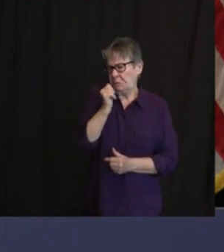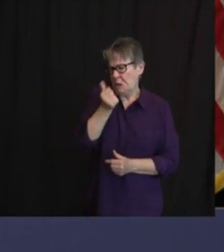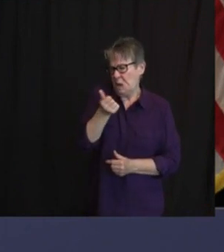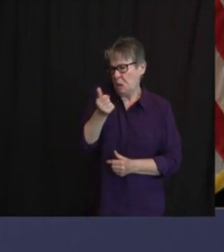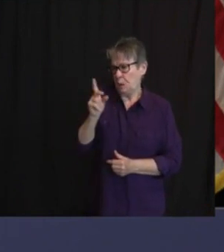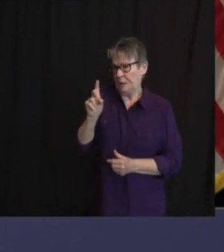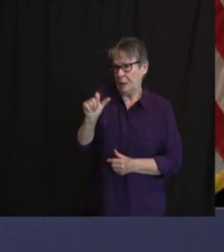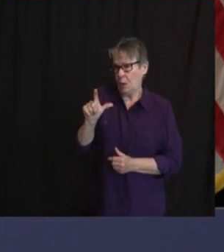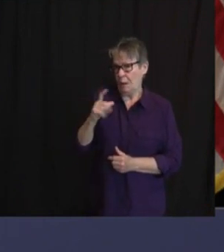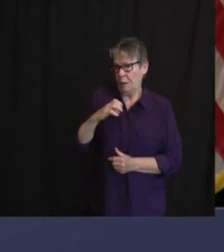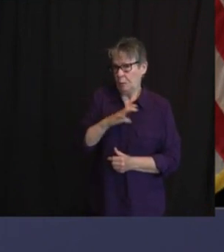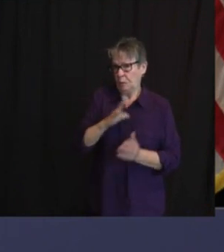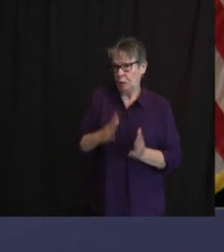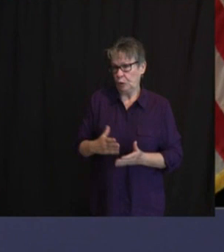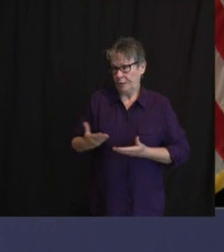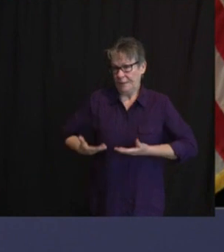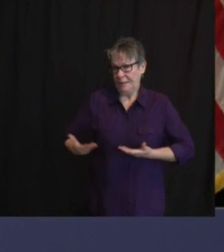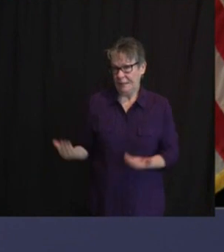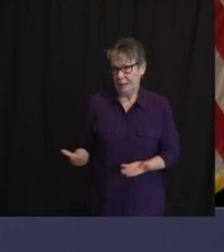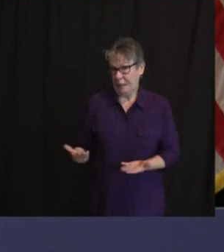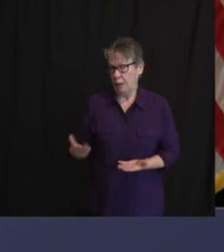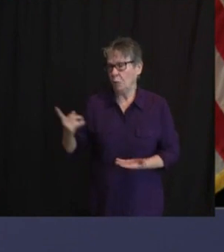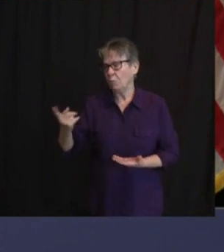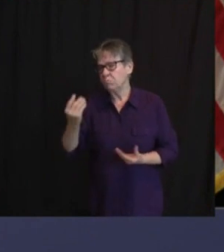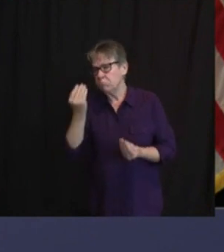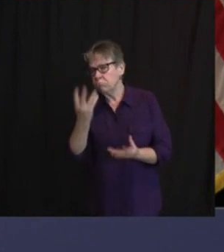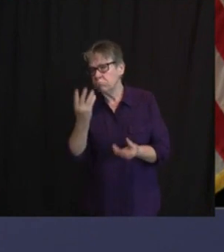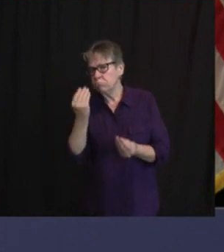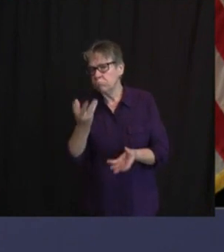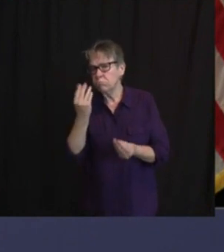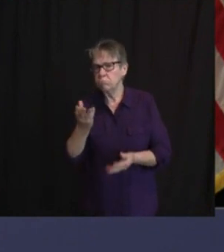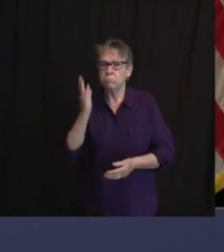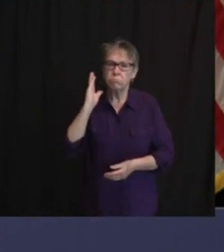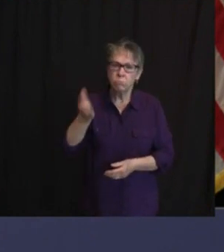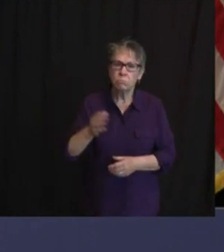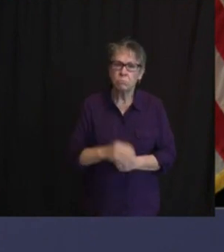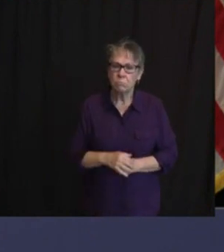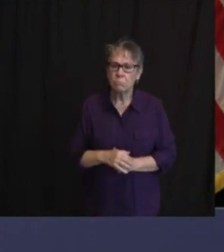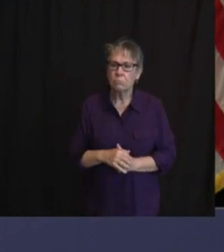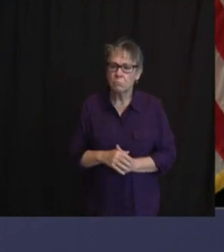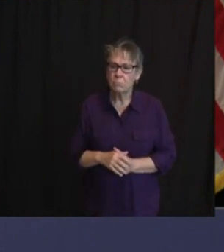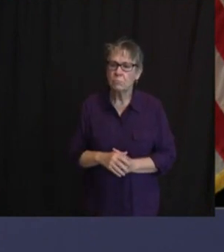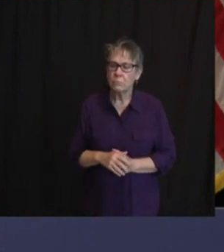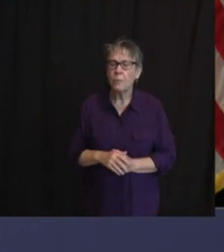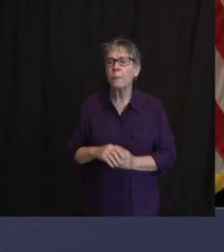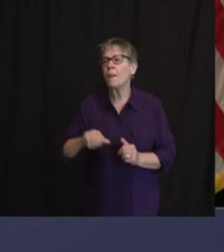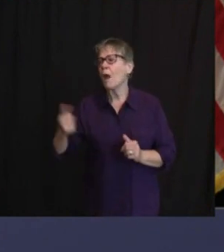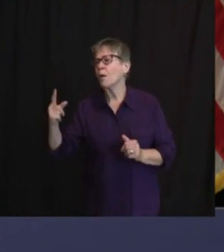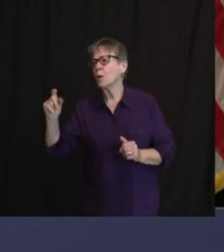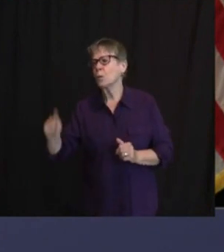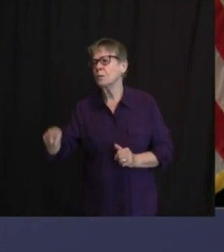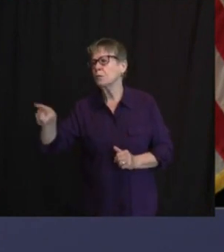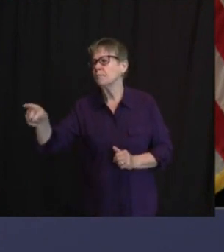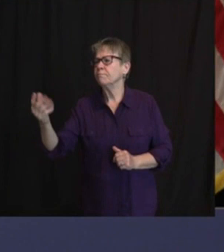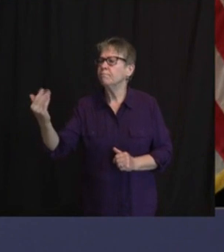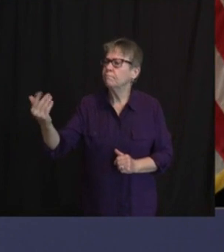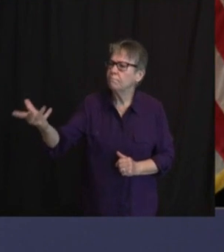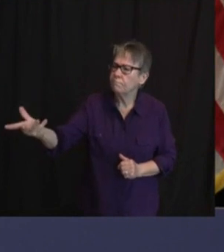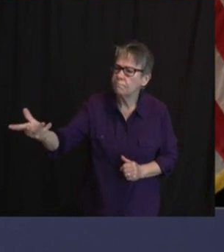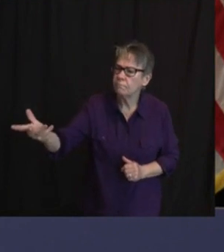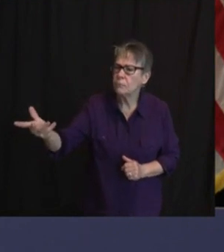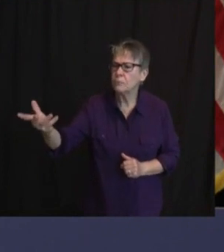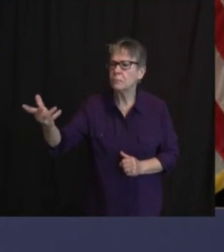First, in your view, are there any limits at all on either the duration or the extent of your powers under emergency